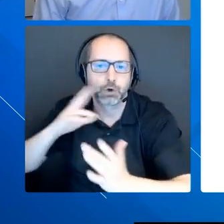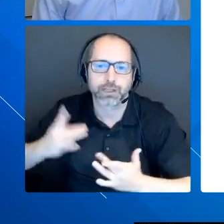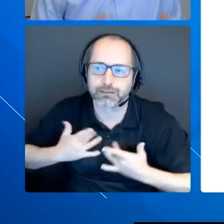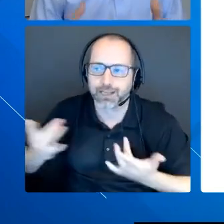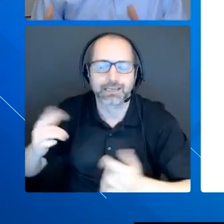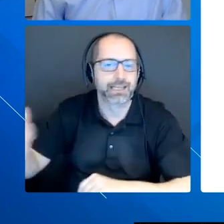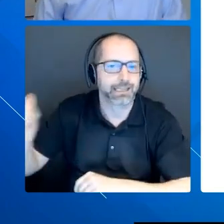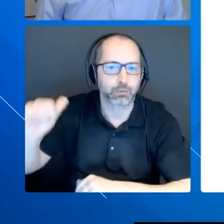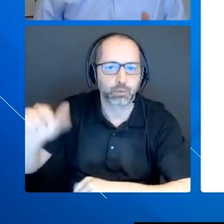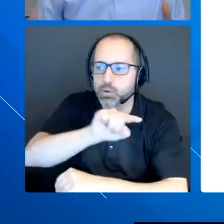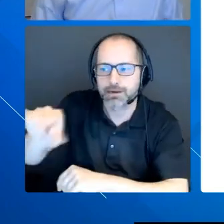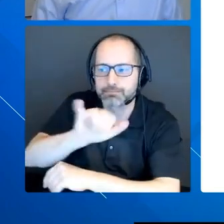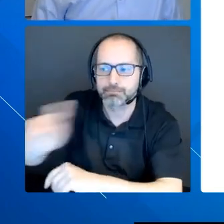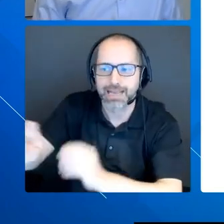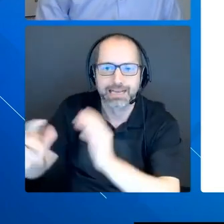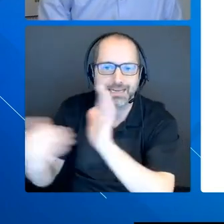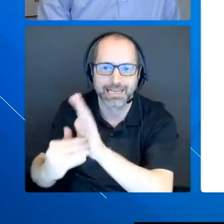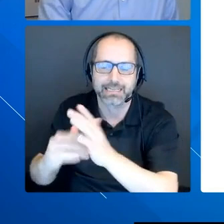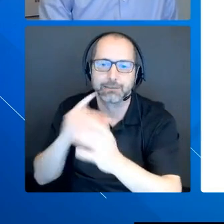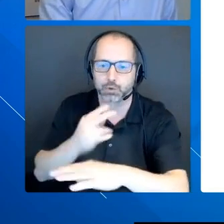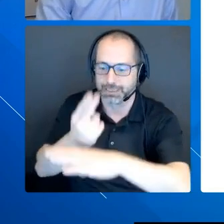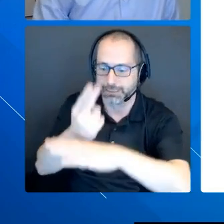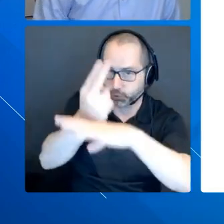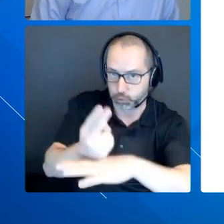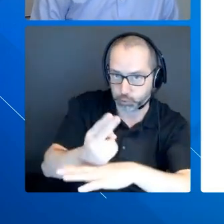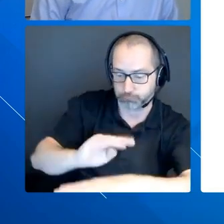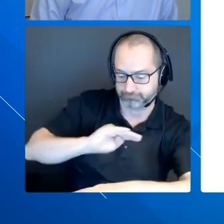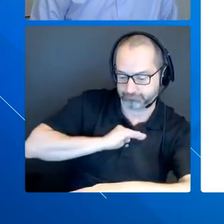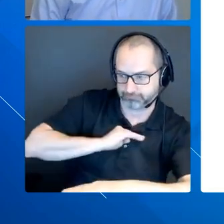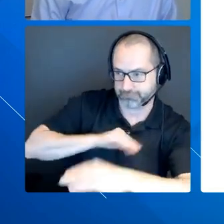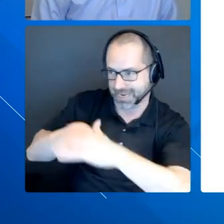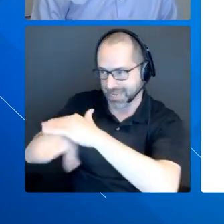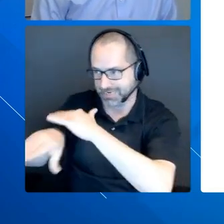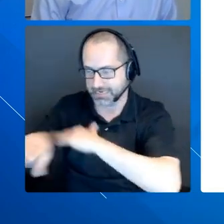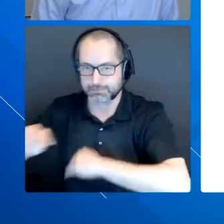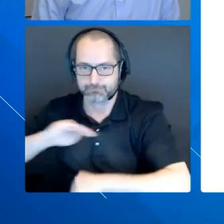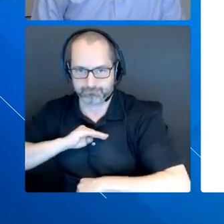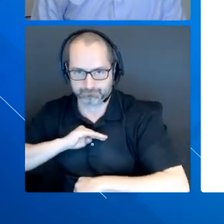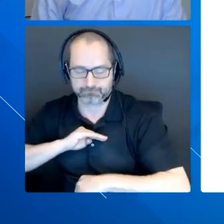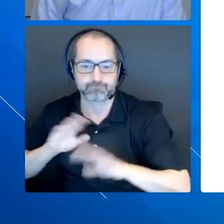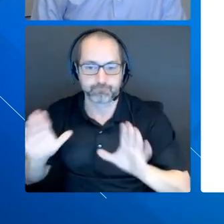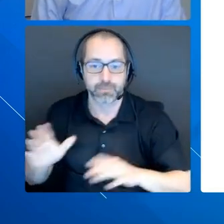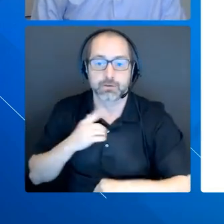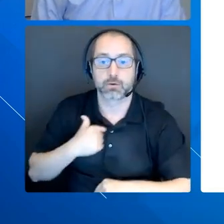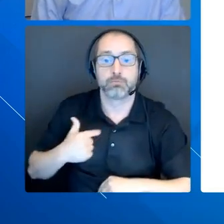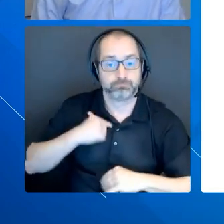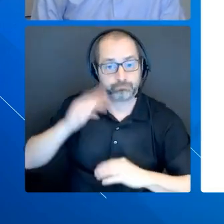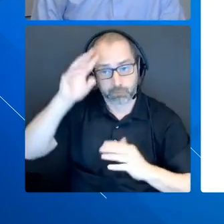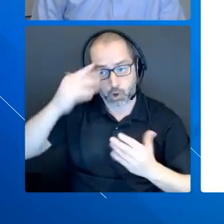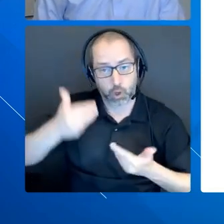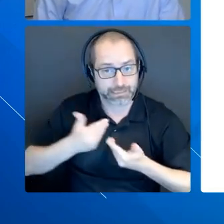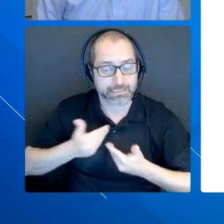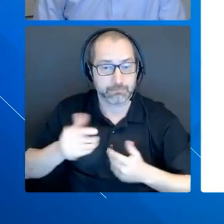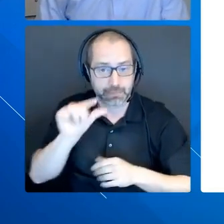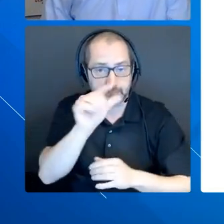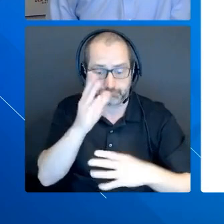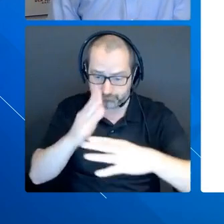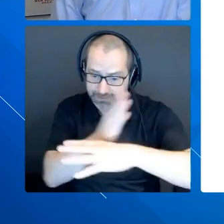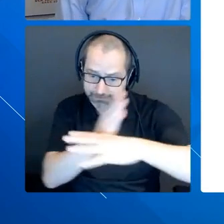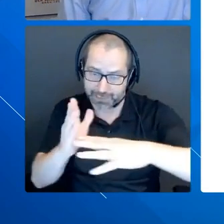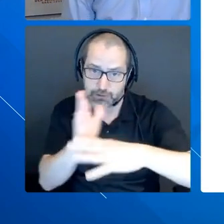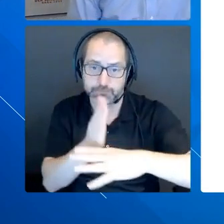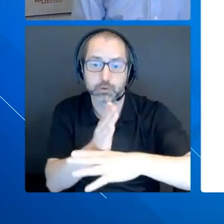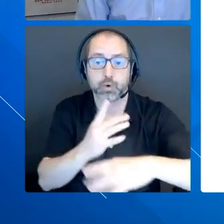the difference between kind of usability and accessibility. I'm on the autism spectrum. I experience